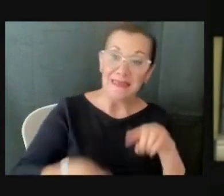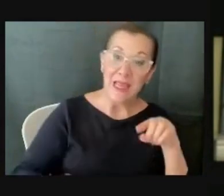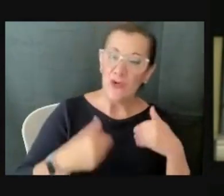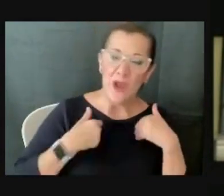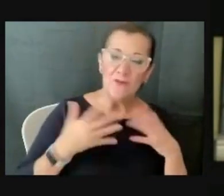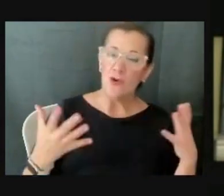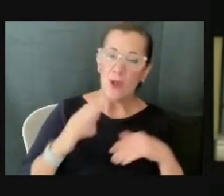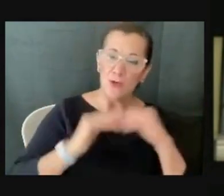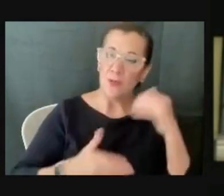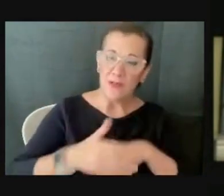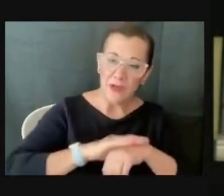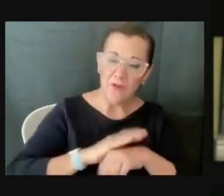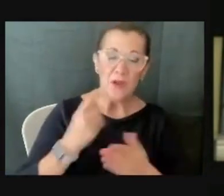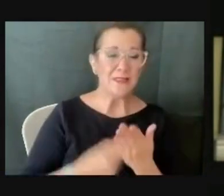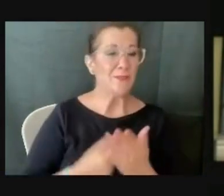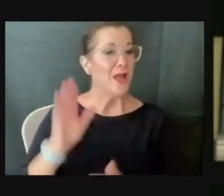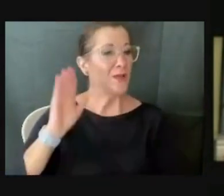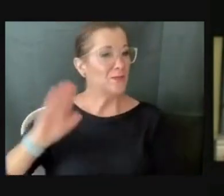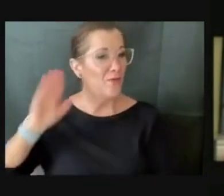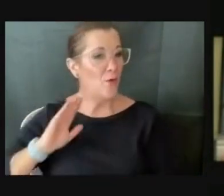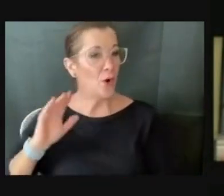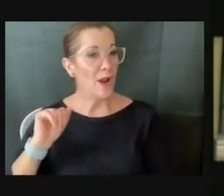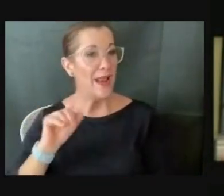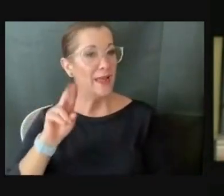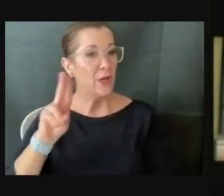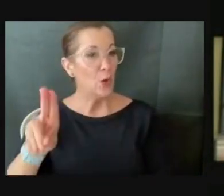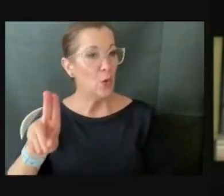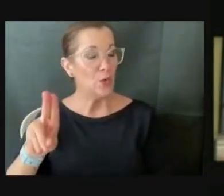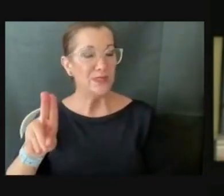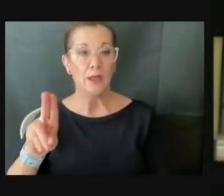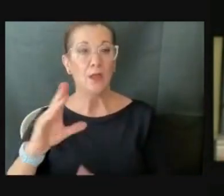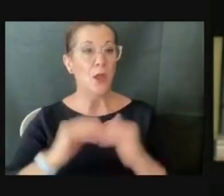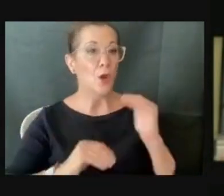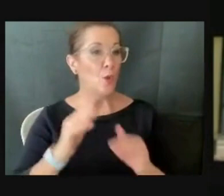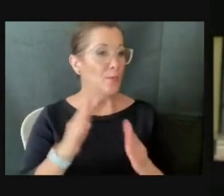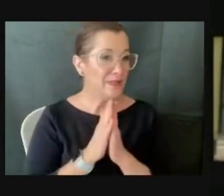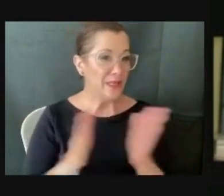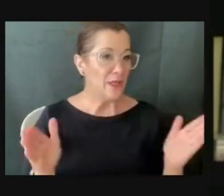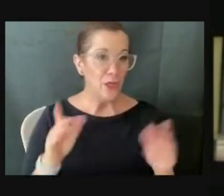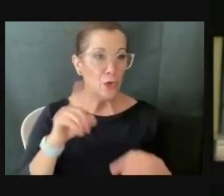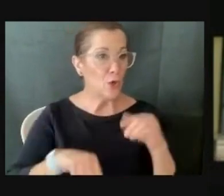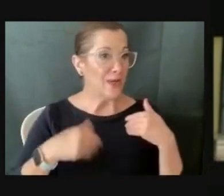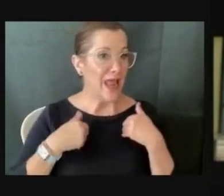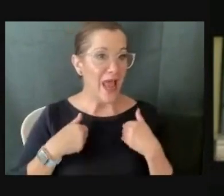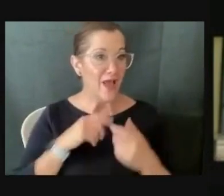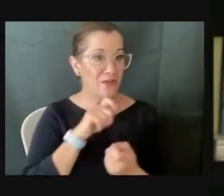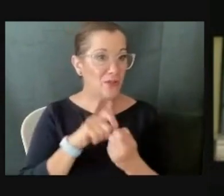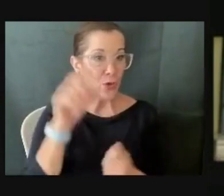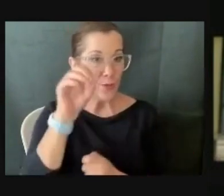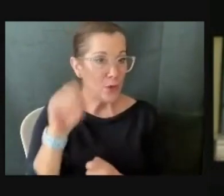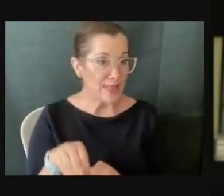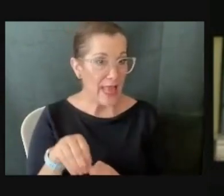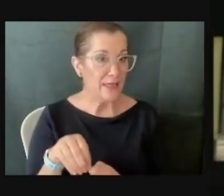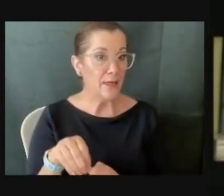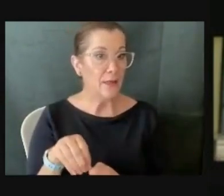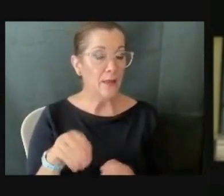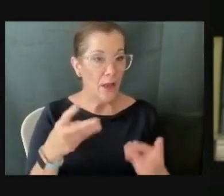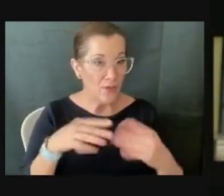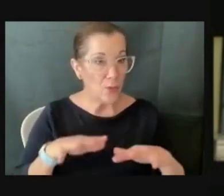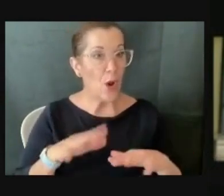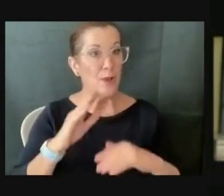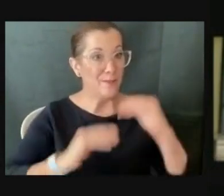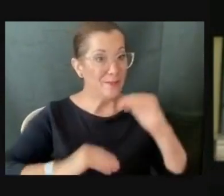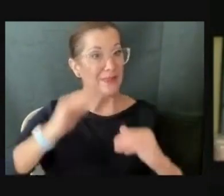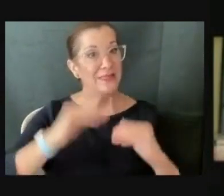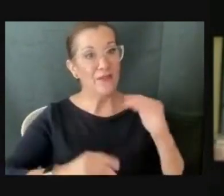property. Sometimes in the past for ADUs or just building in general, that you couldn't have a certain percentage of your property that was